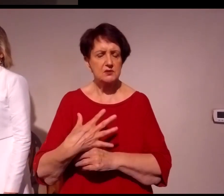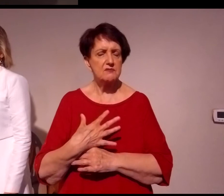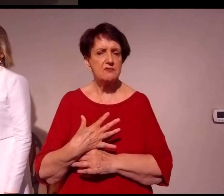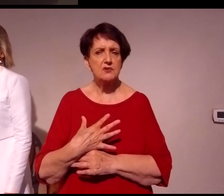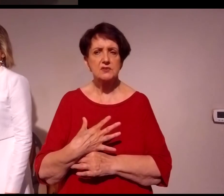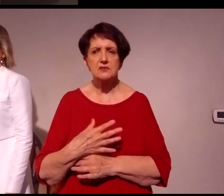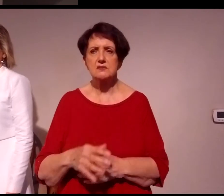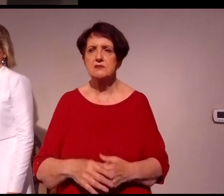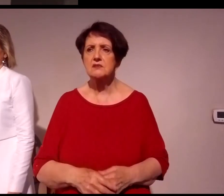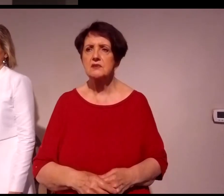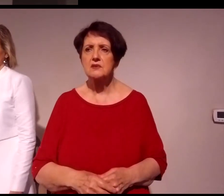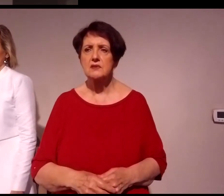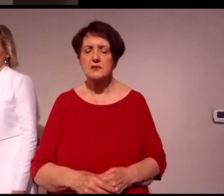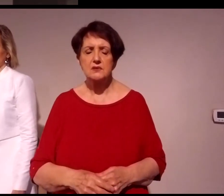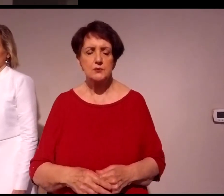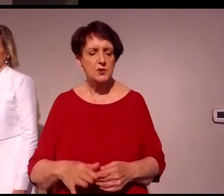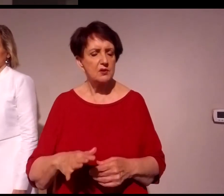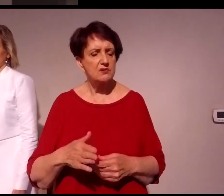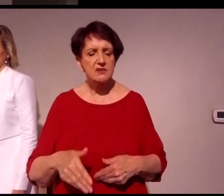We do not give them room.